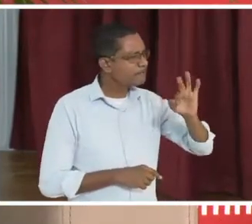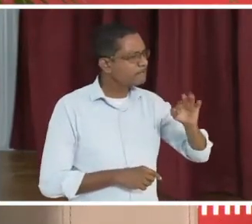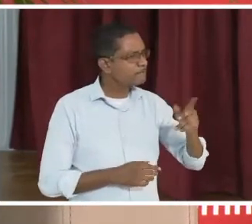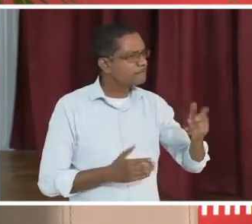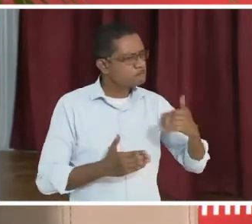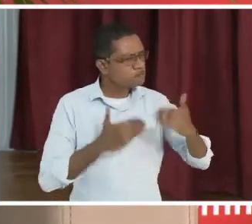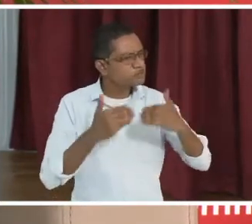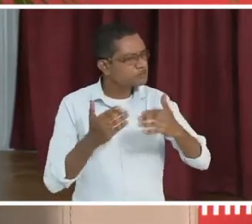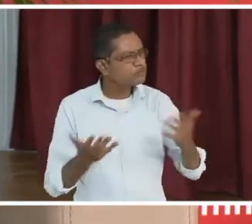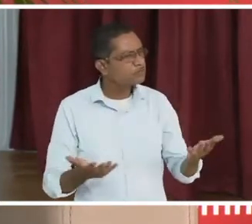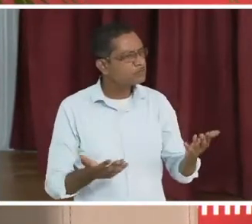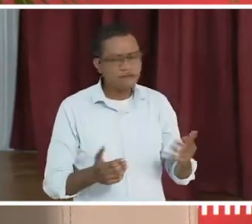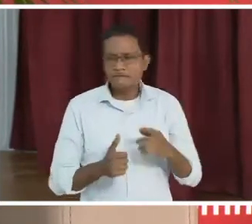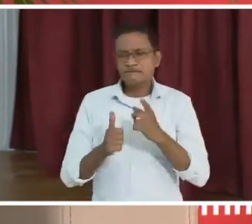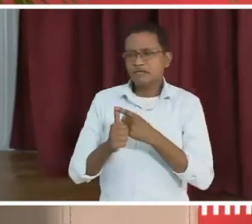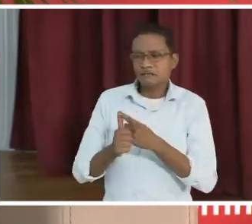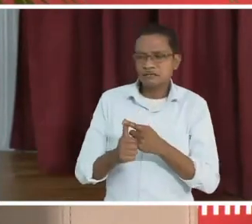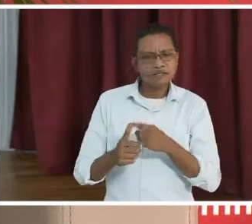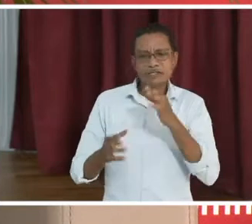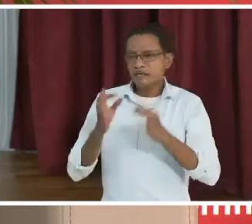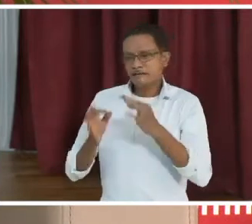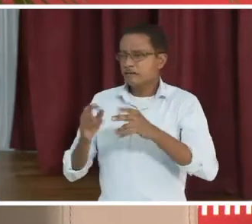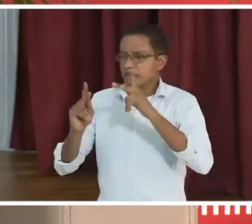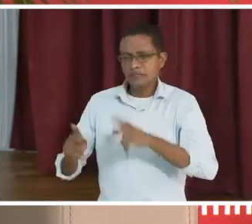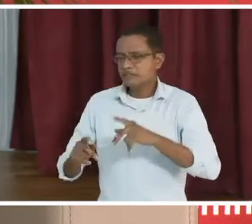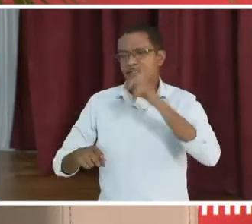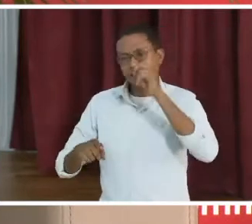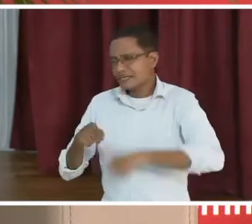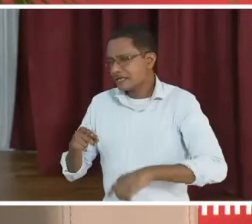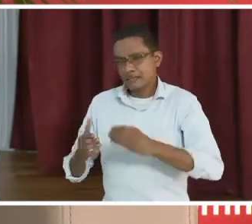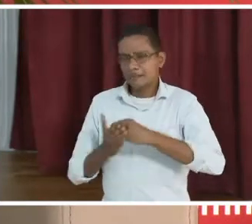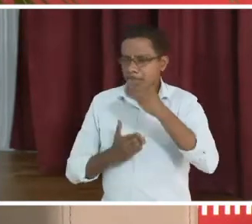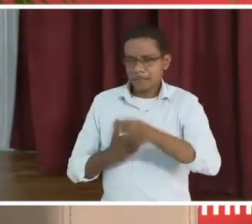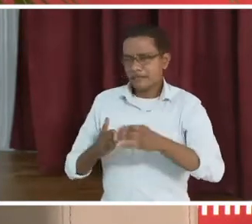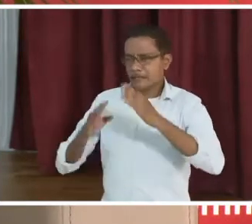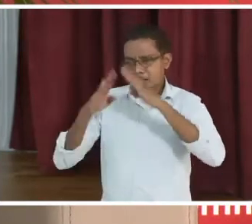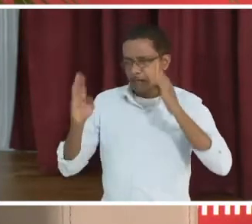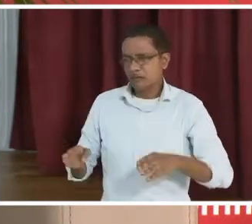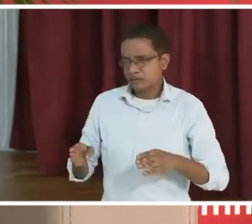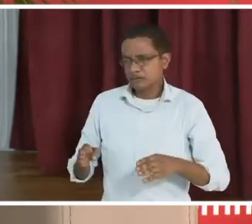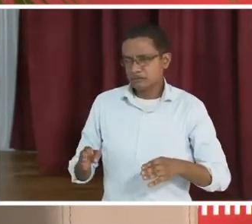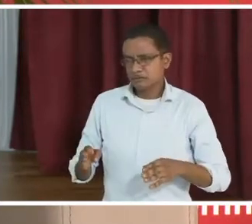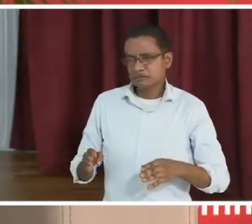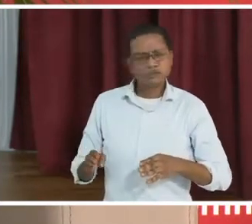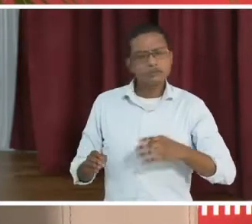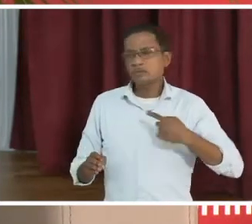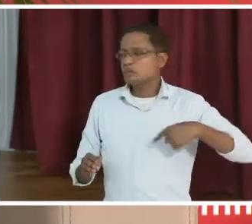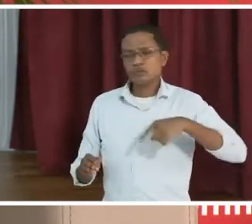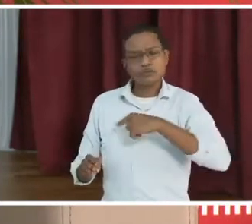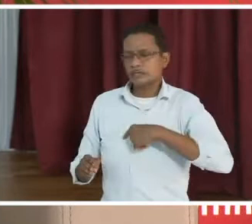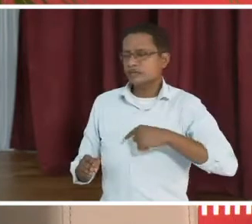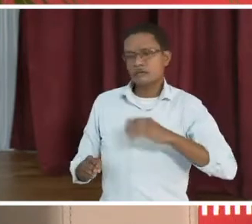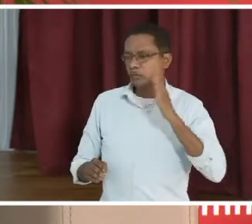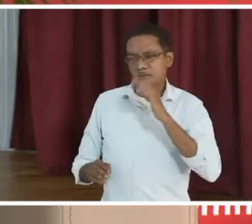is unable to purchase property. So, yes. It would change the name of the company. Of course. So